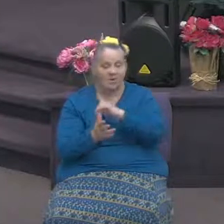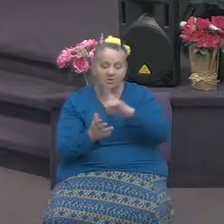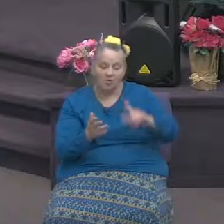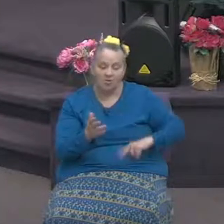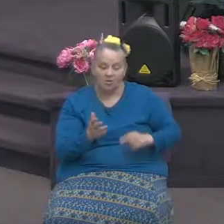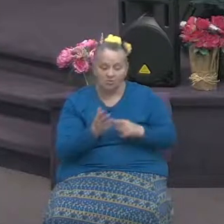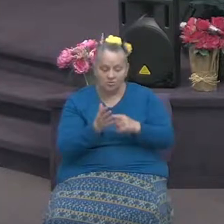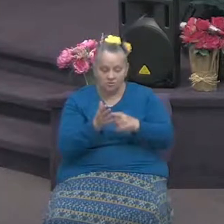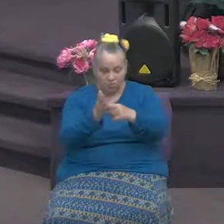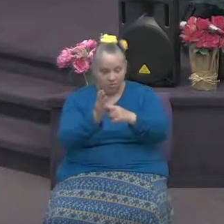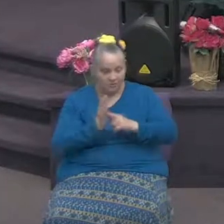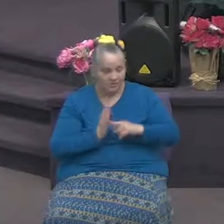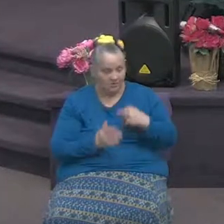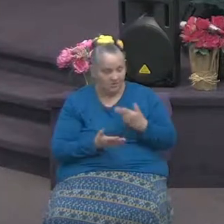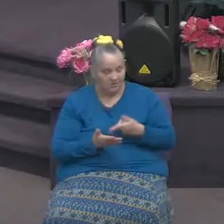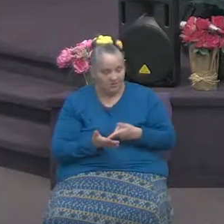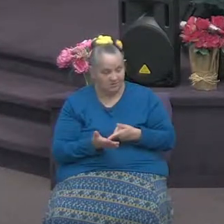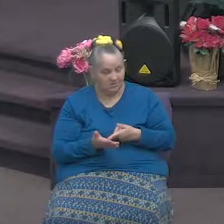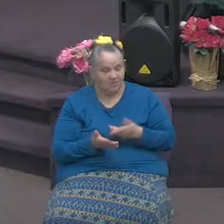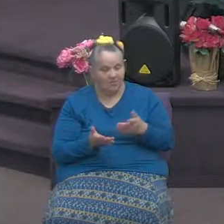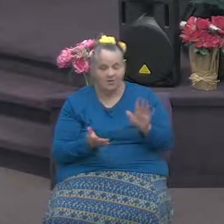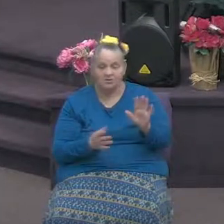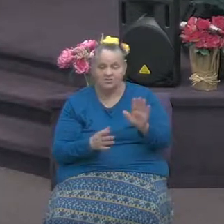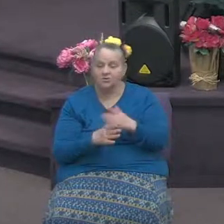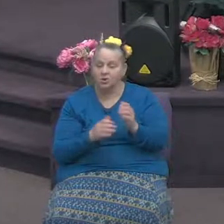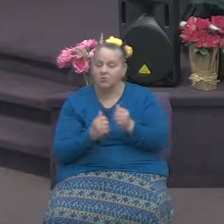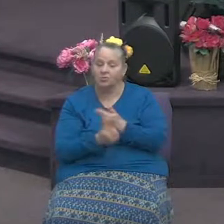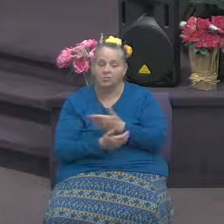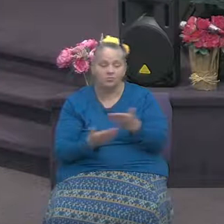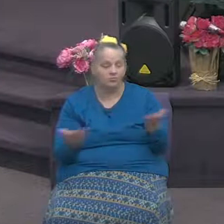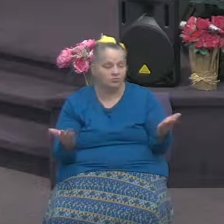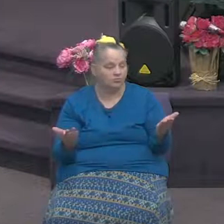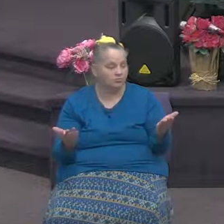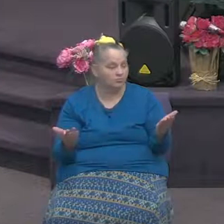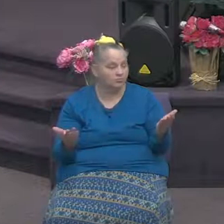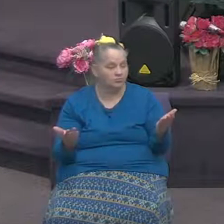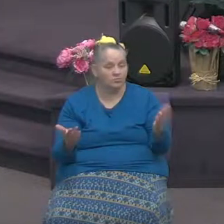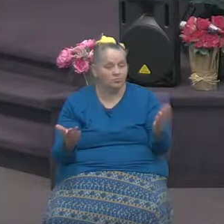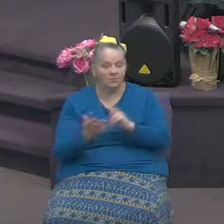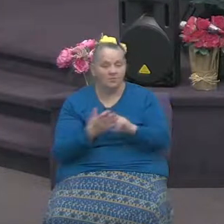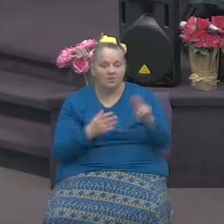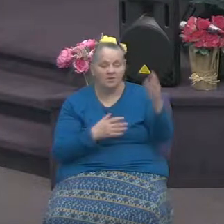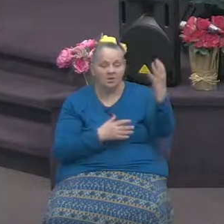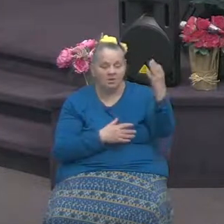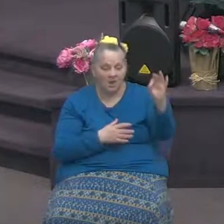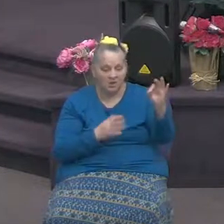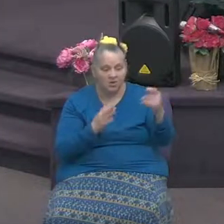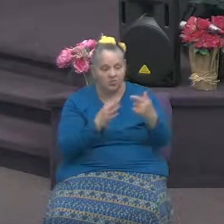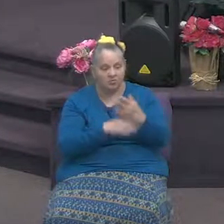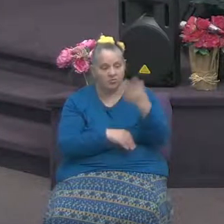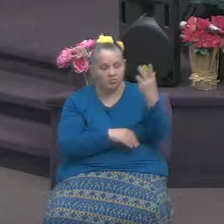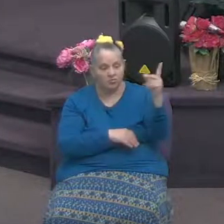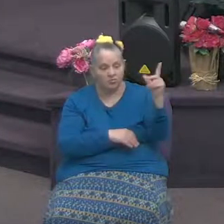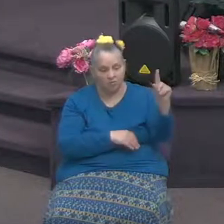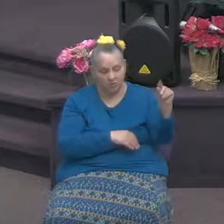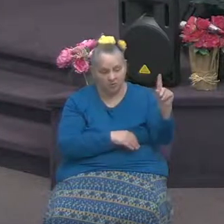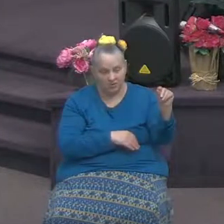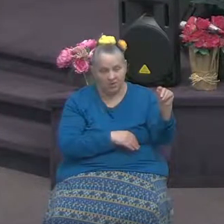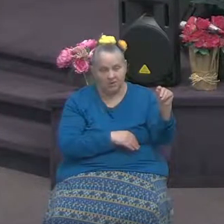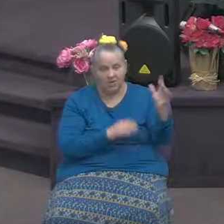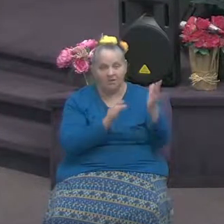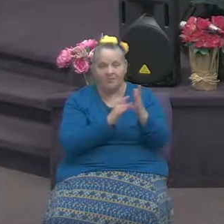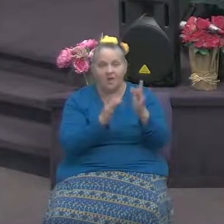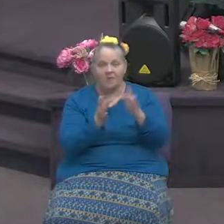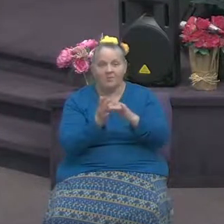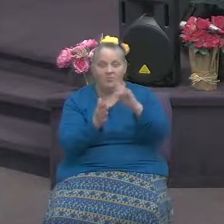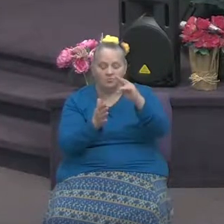showed this to me, and I want to share it with you. In verse 19 through 20, the